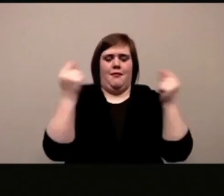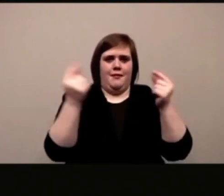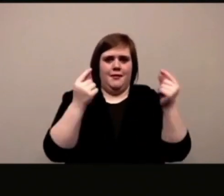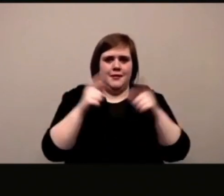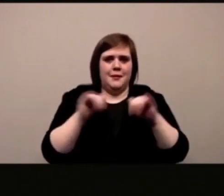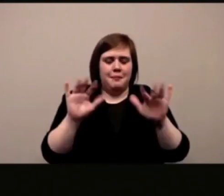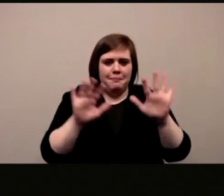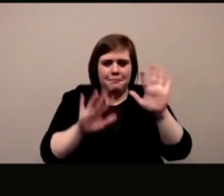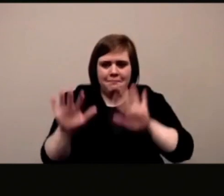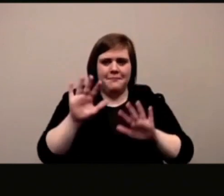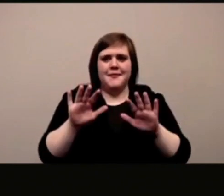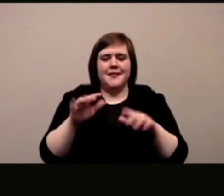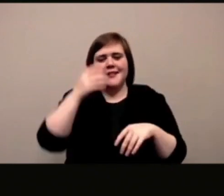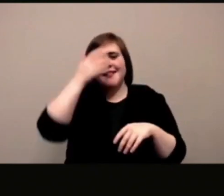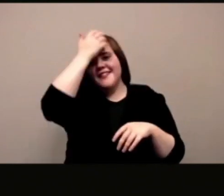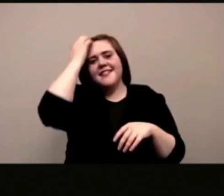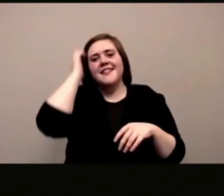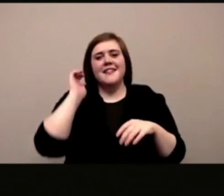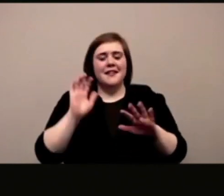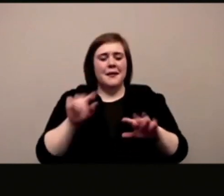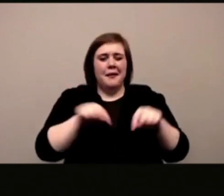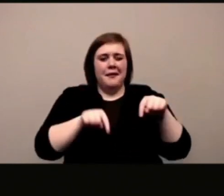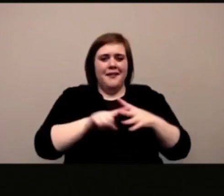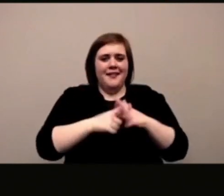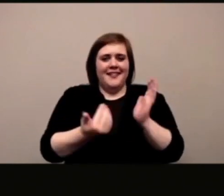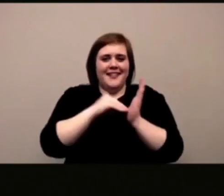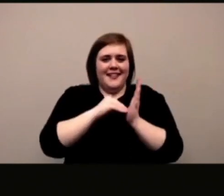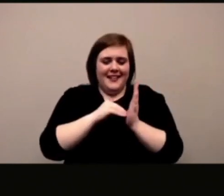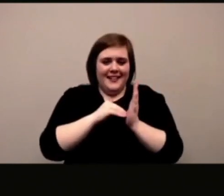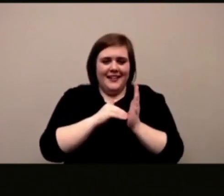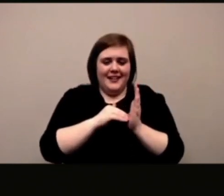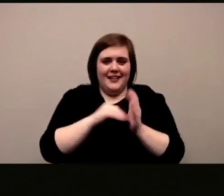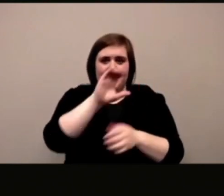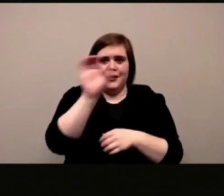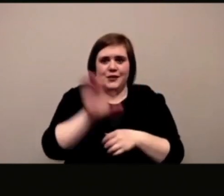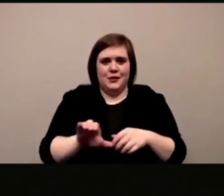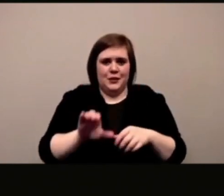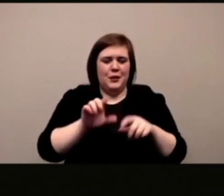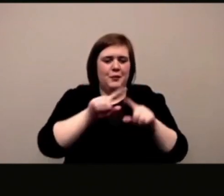both of them at the same thing. So let me maximize, zoom that window,